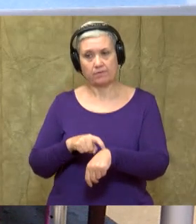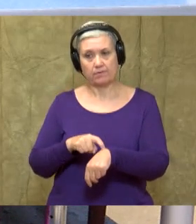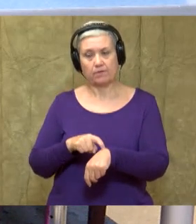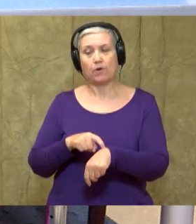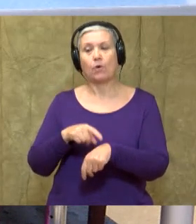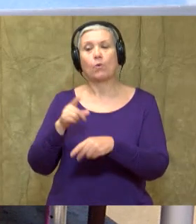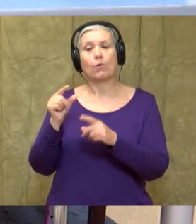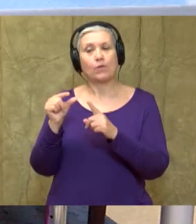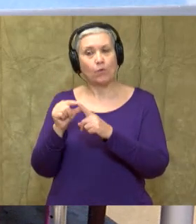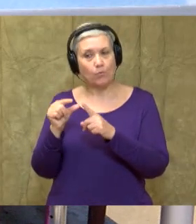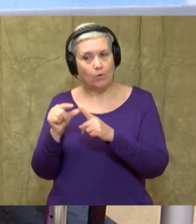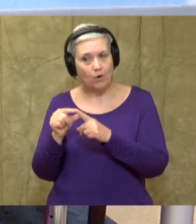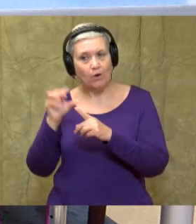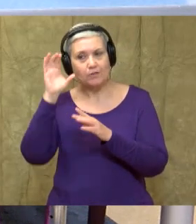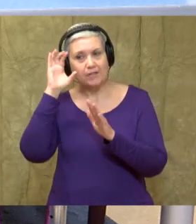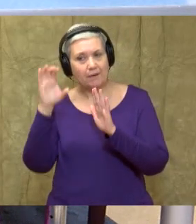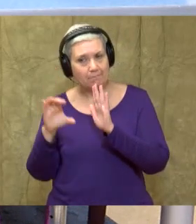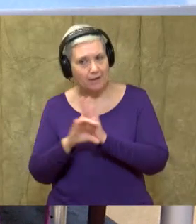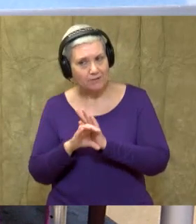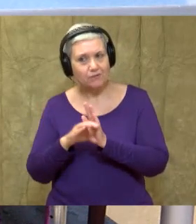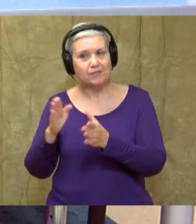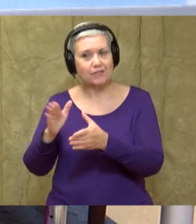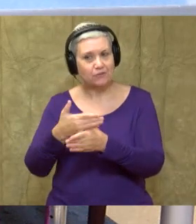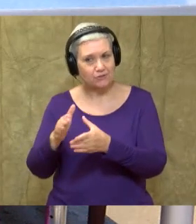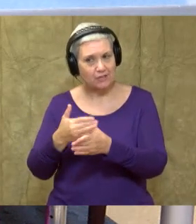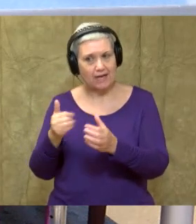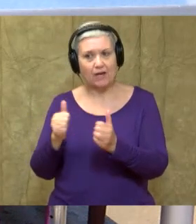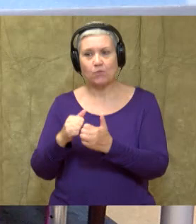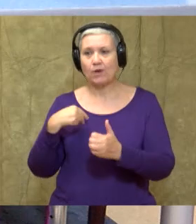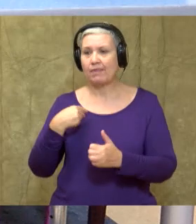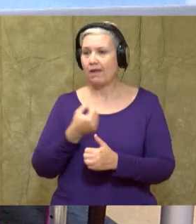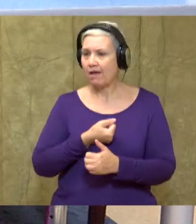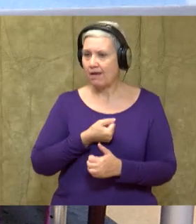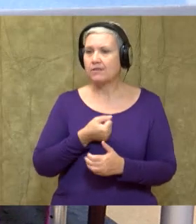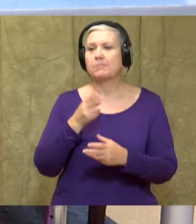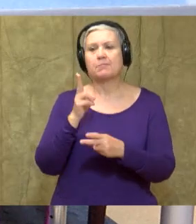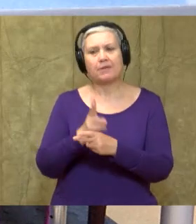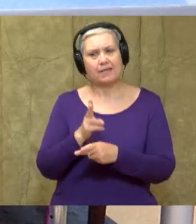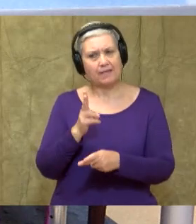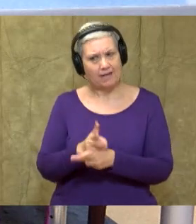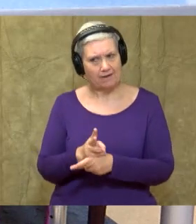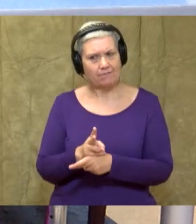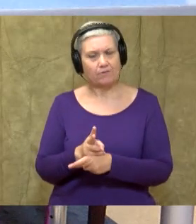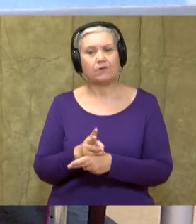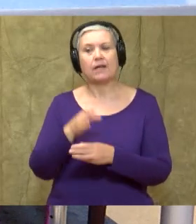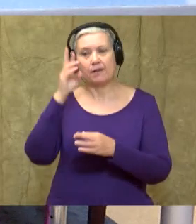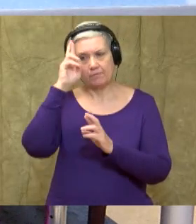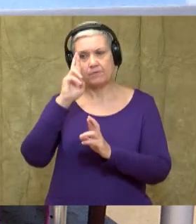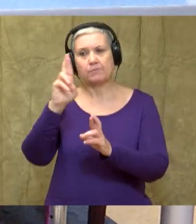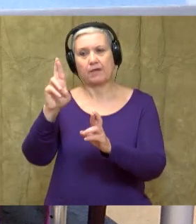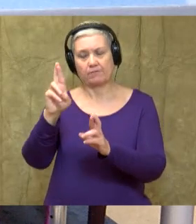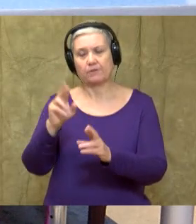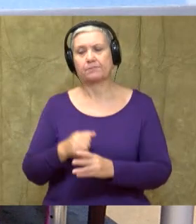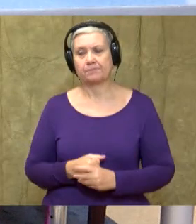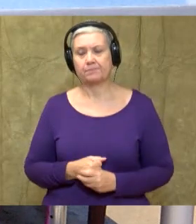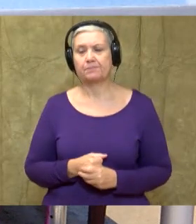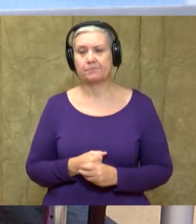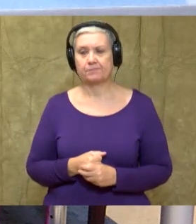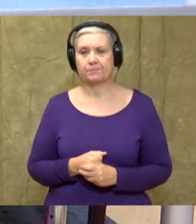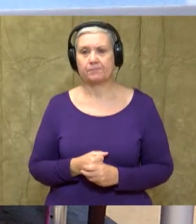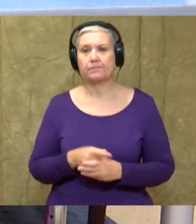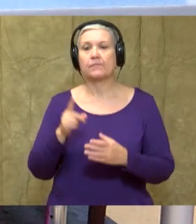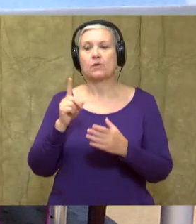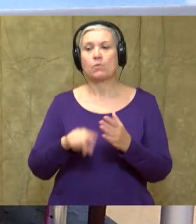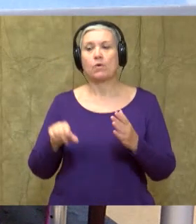your words or with your pictures or graphics. You're welcome to use both pictures and words, but we need you to be respectful. And the question is, what